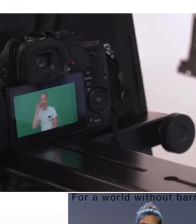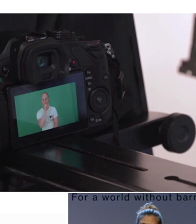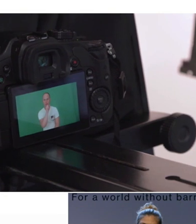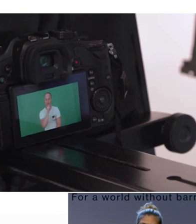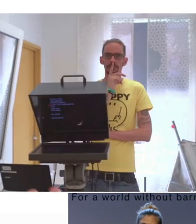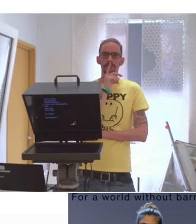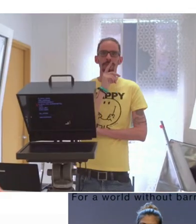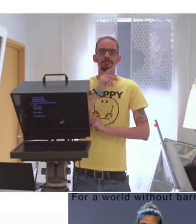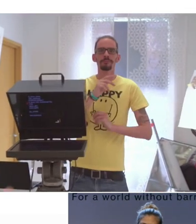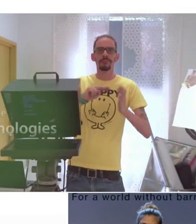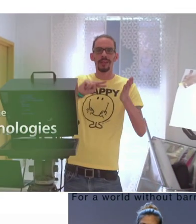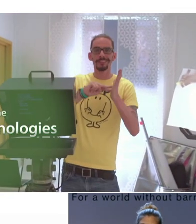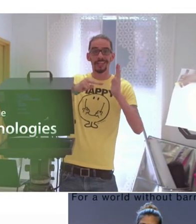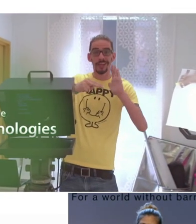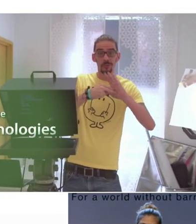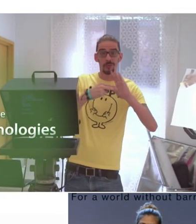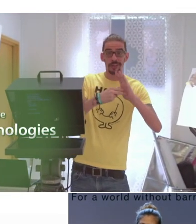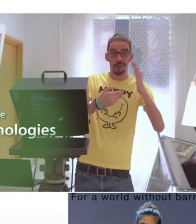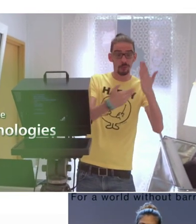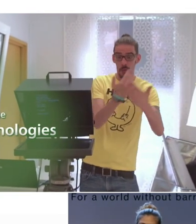Thank you.